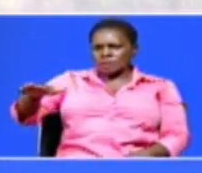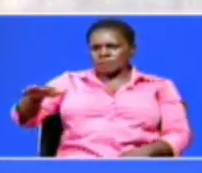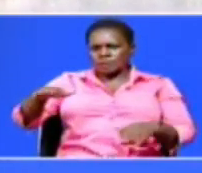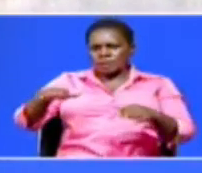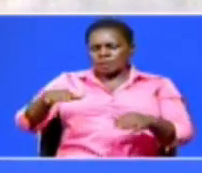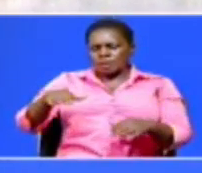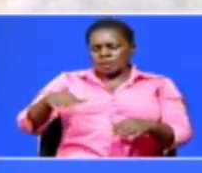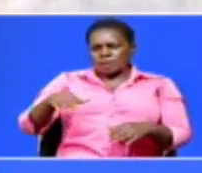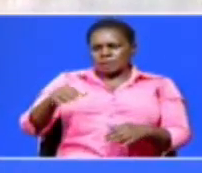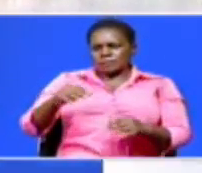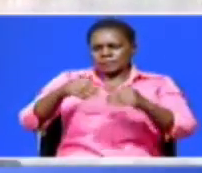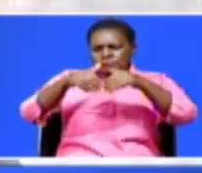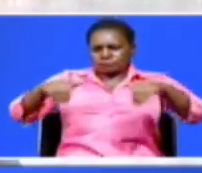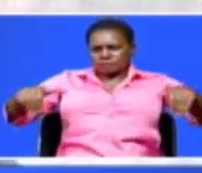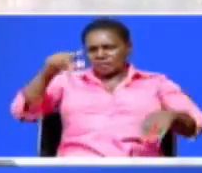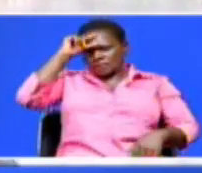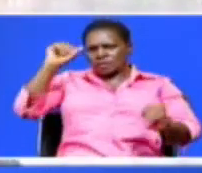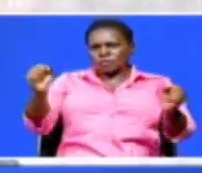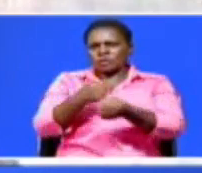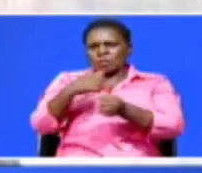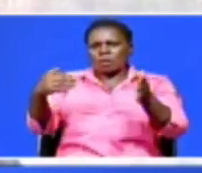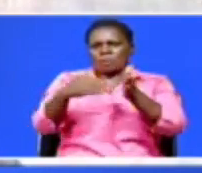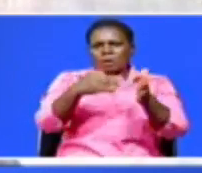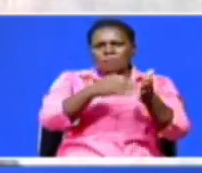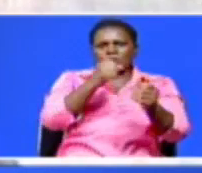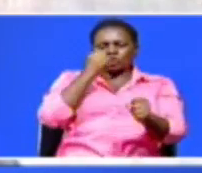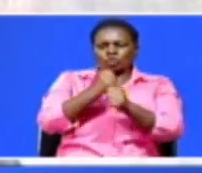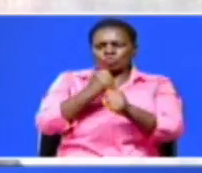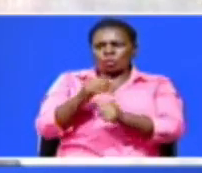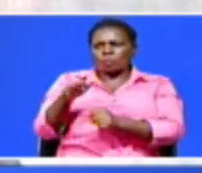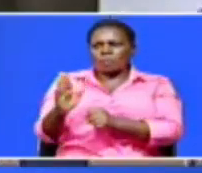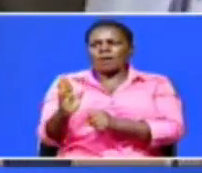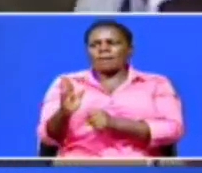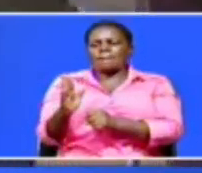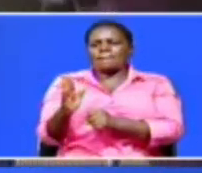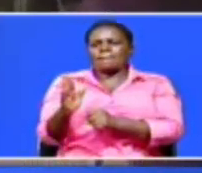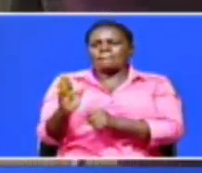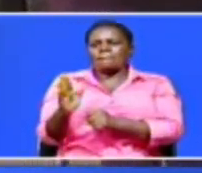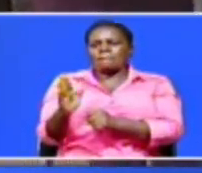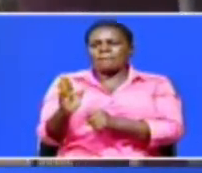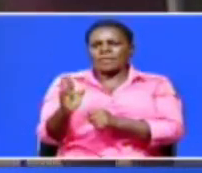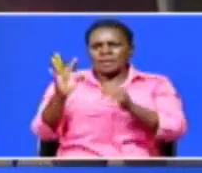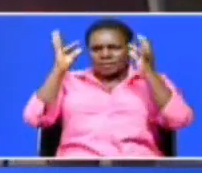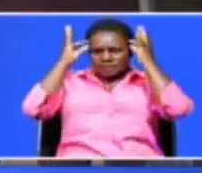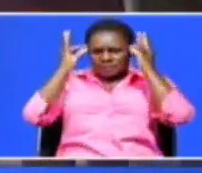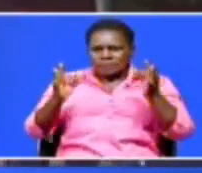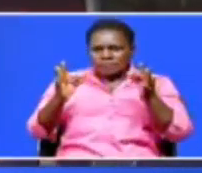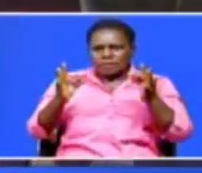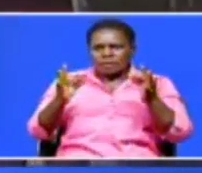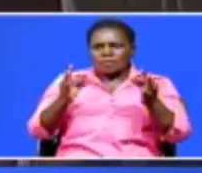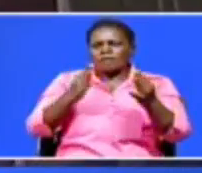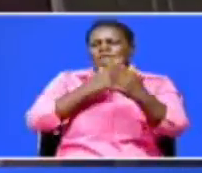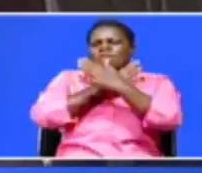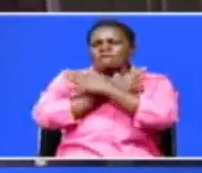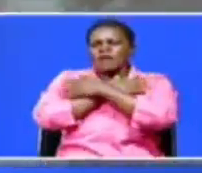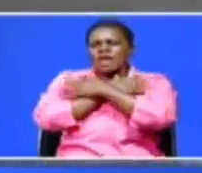of government cannot be prevented from performing its constitutional functions. A ruling that left a bitter taste in the